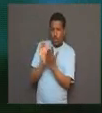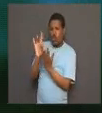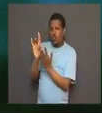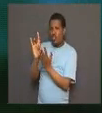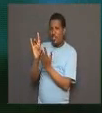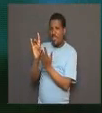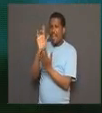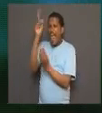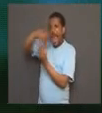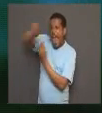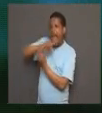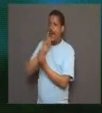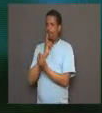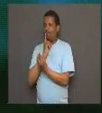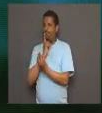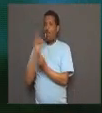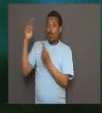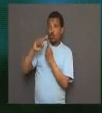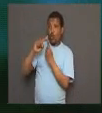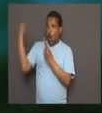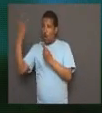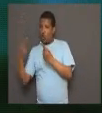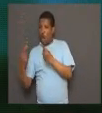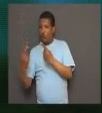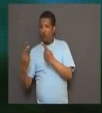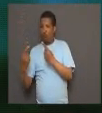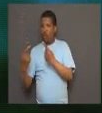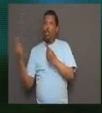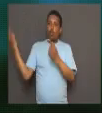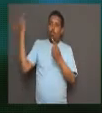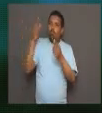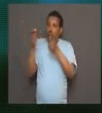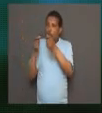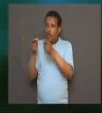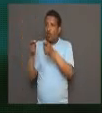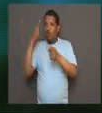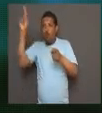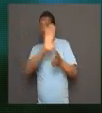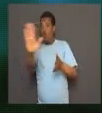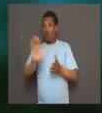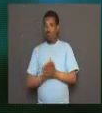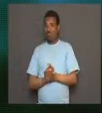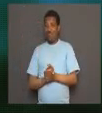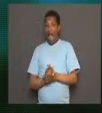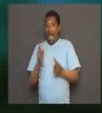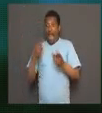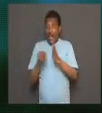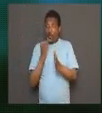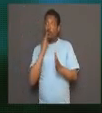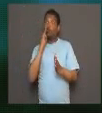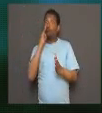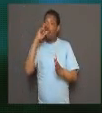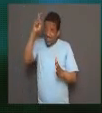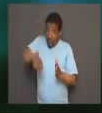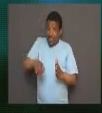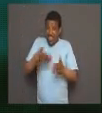area to sketch that is manageable for you. It must be easy